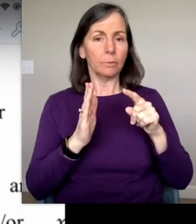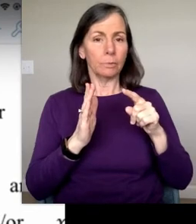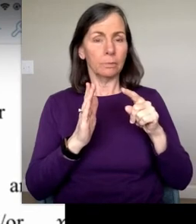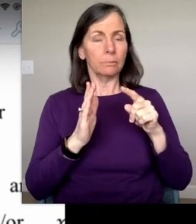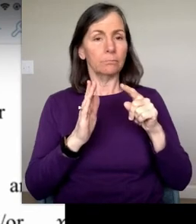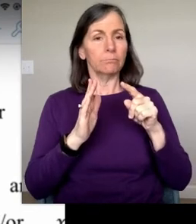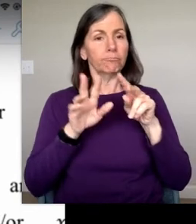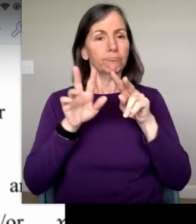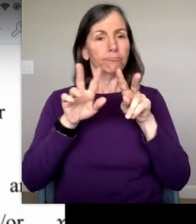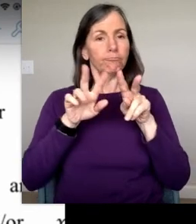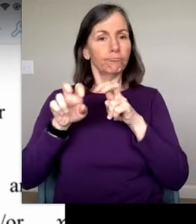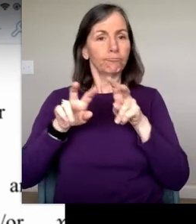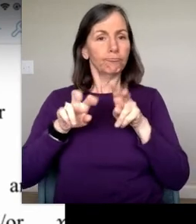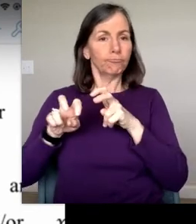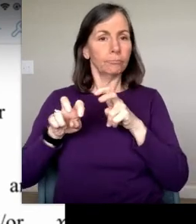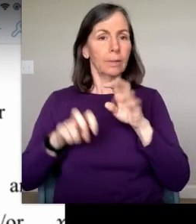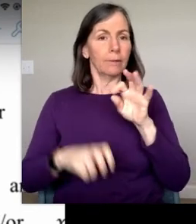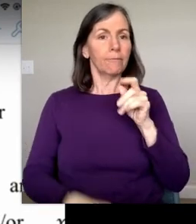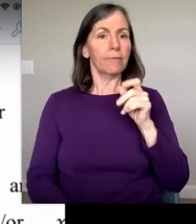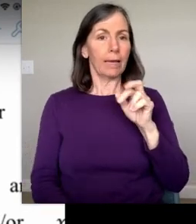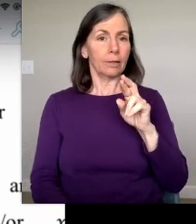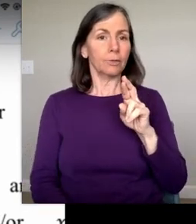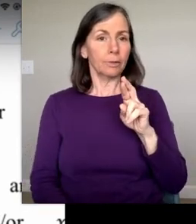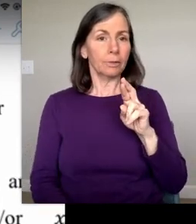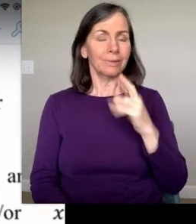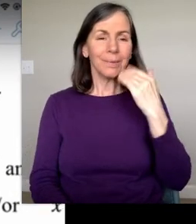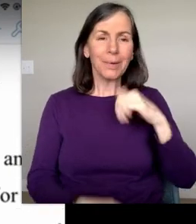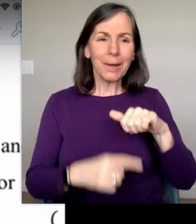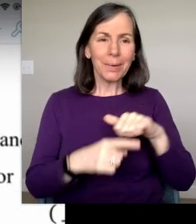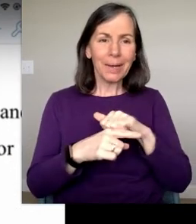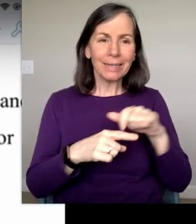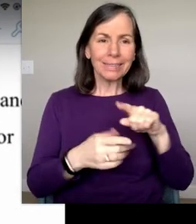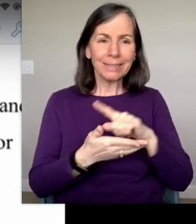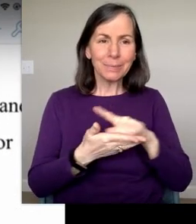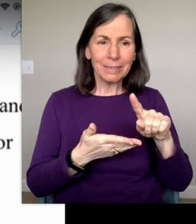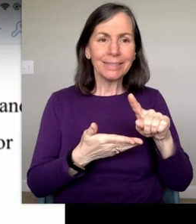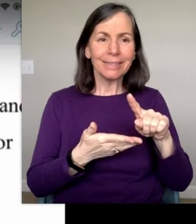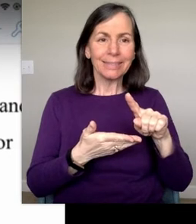factor. That's why we practiced factoring this week.